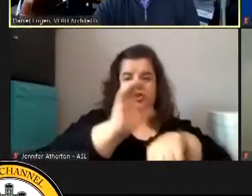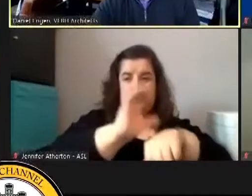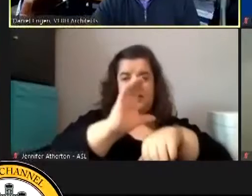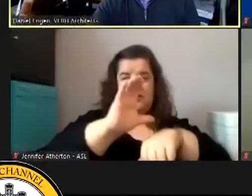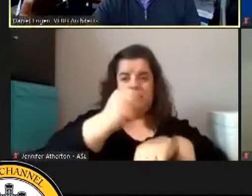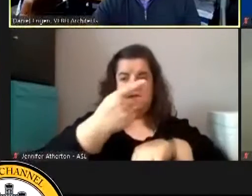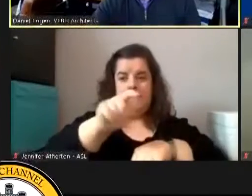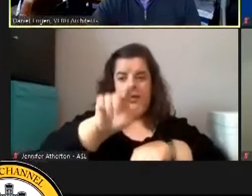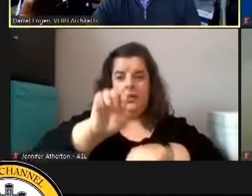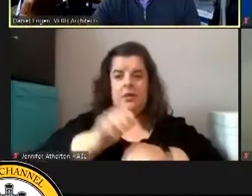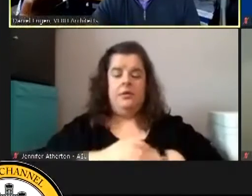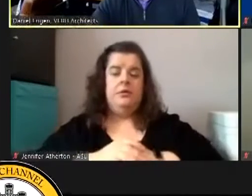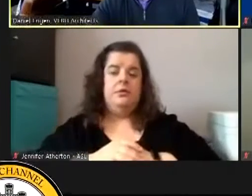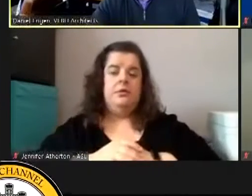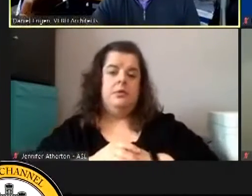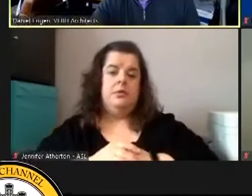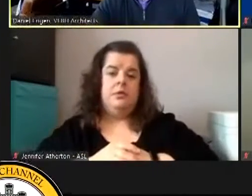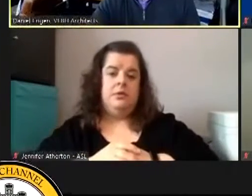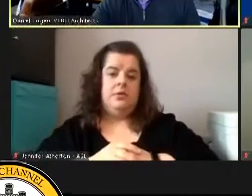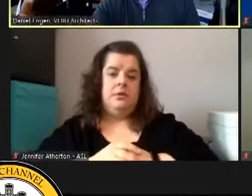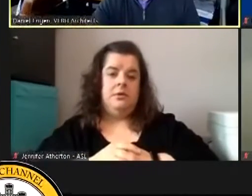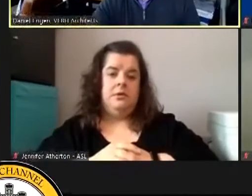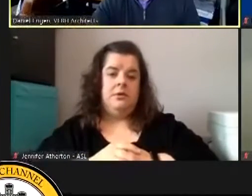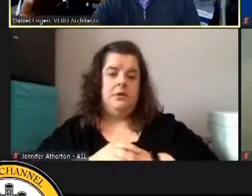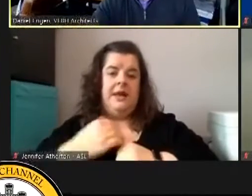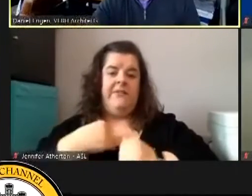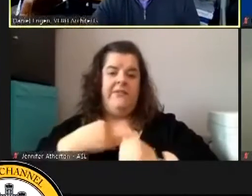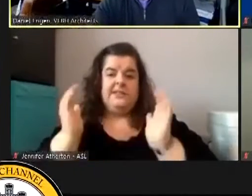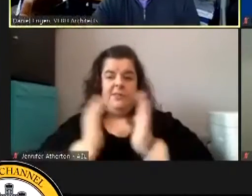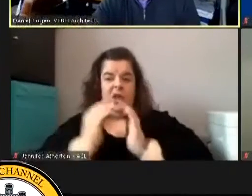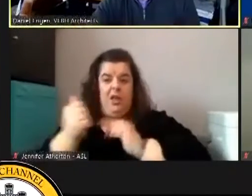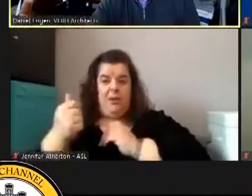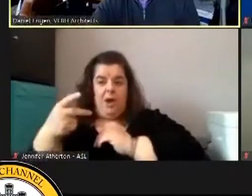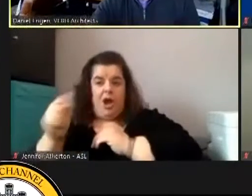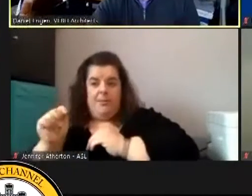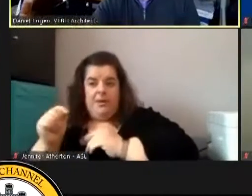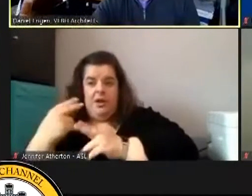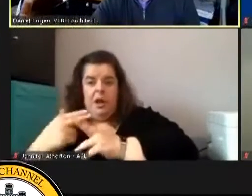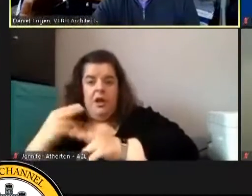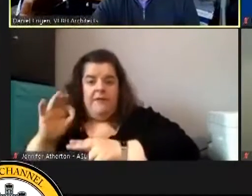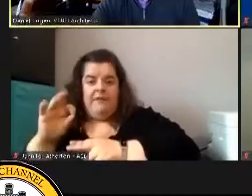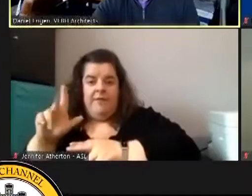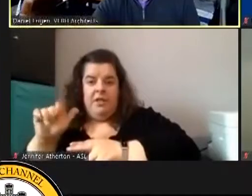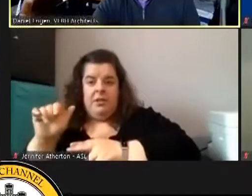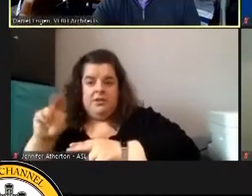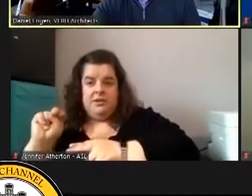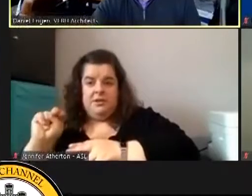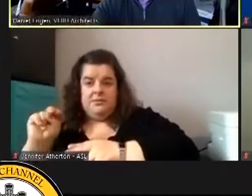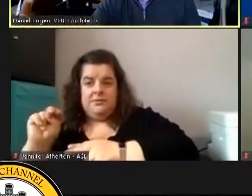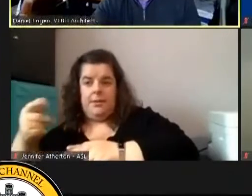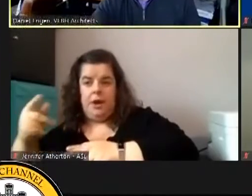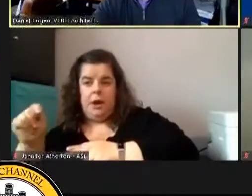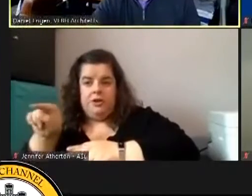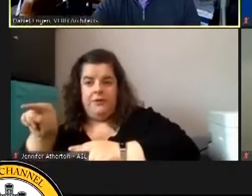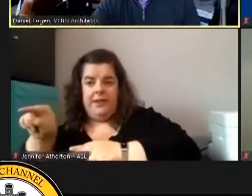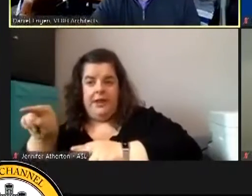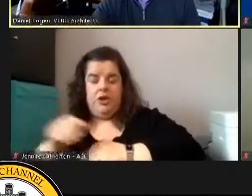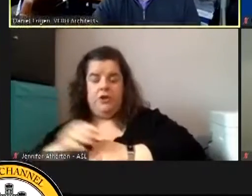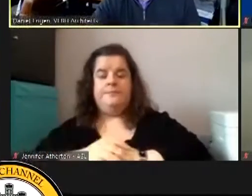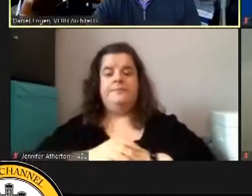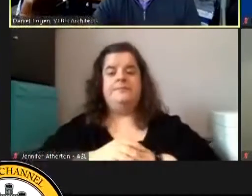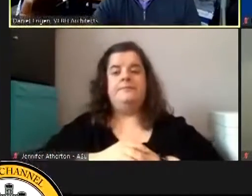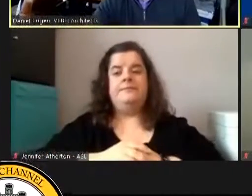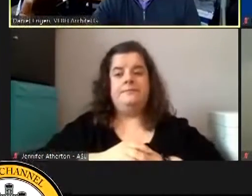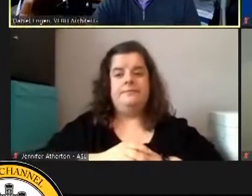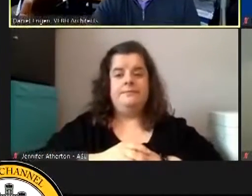there. There's a small apartment building called the Fulton Apartments over here on the left-hand portion of the page.